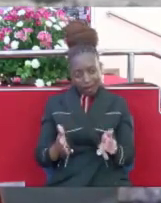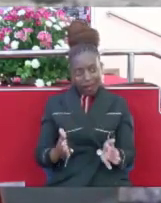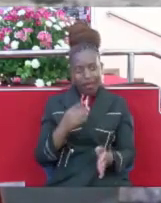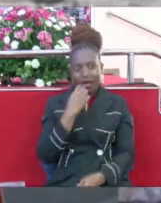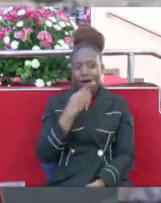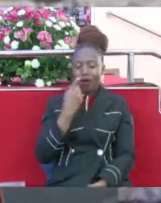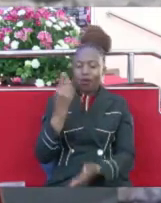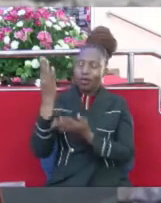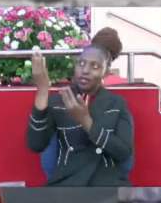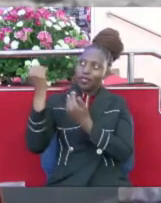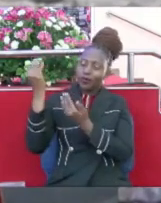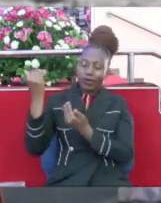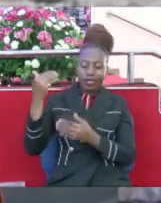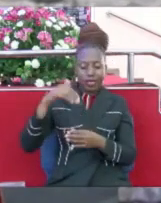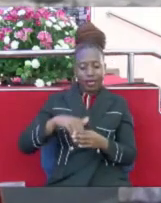current